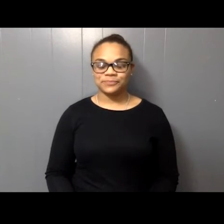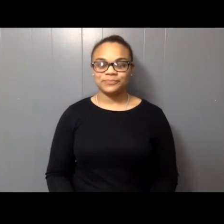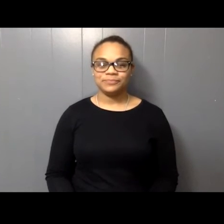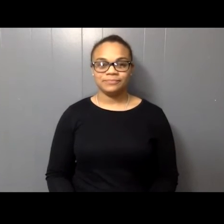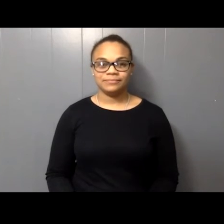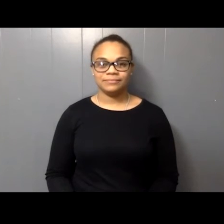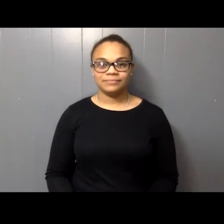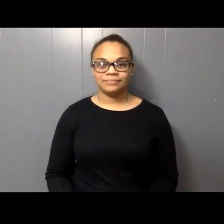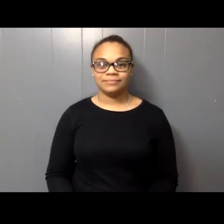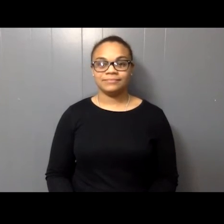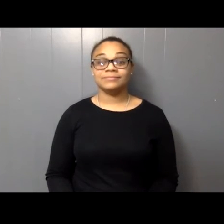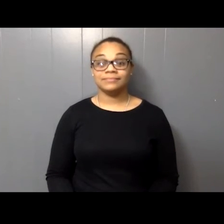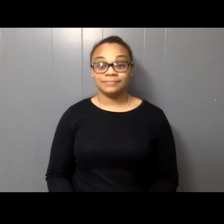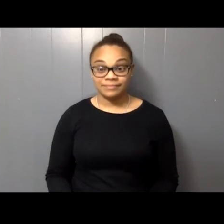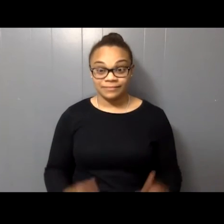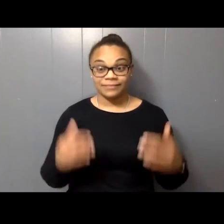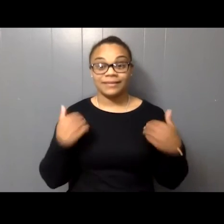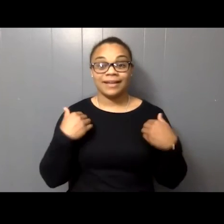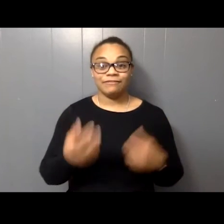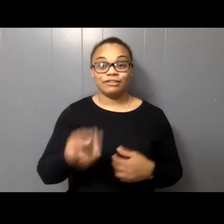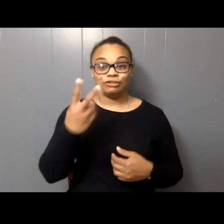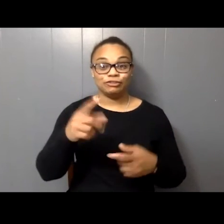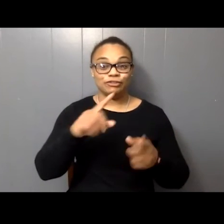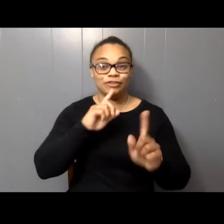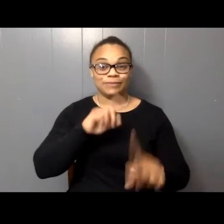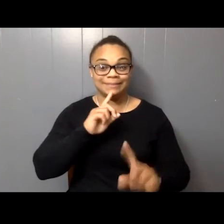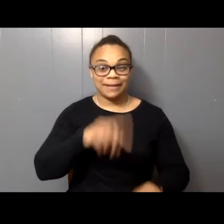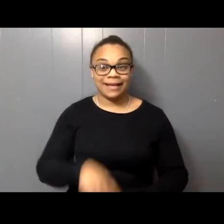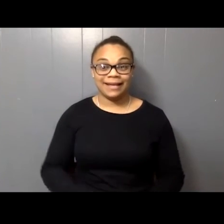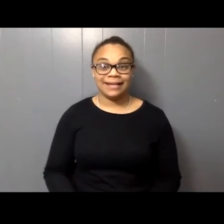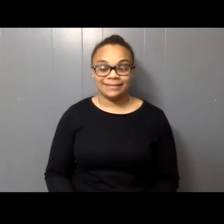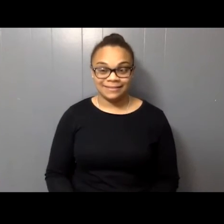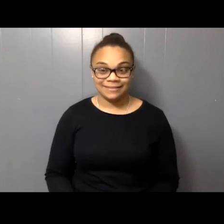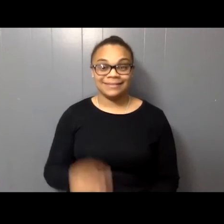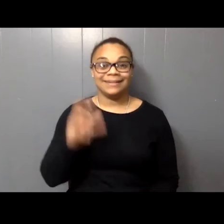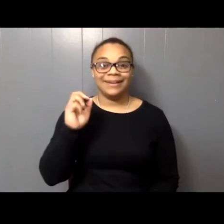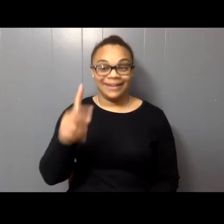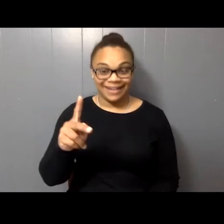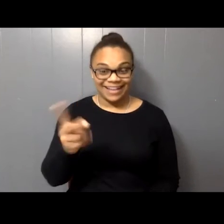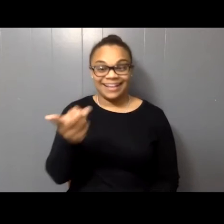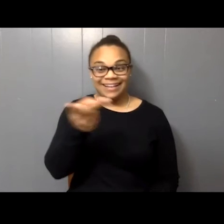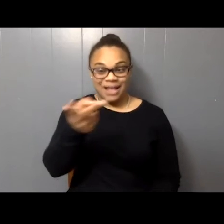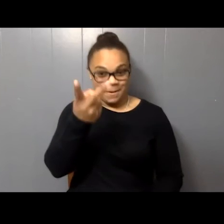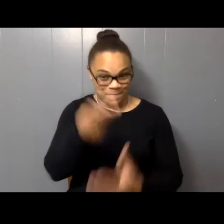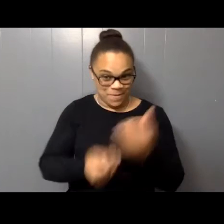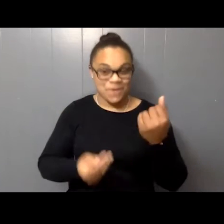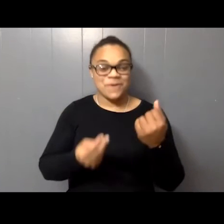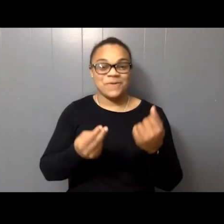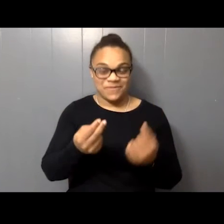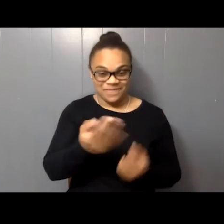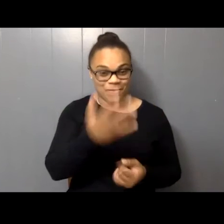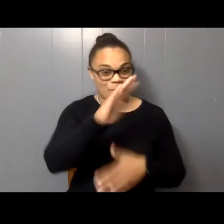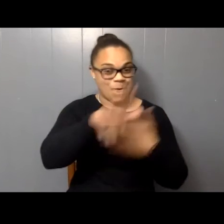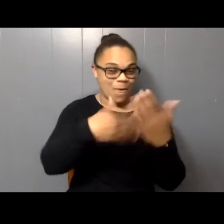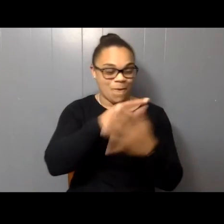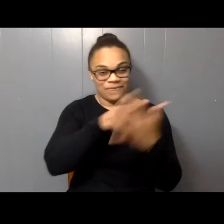Oh, we have 2 responses, 2 responses. Okay, so both of you guys got a 5 out of 5. All right,